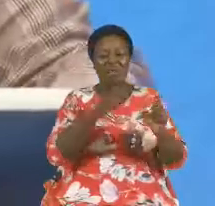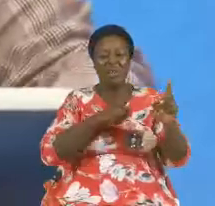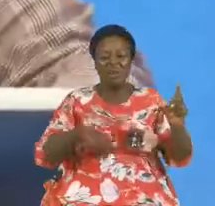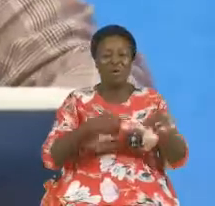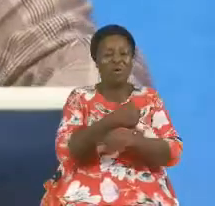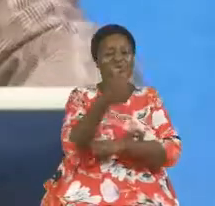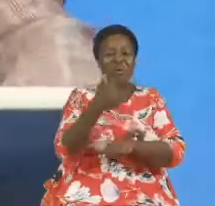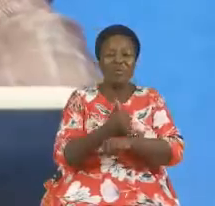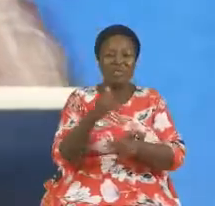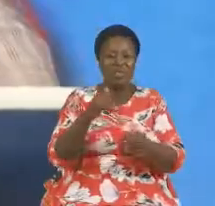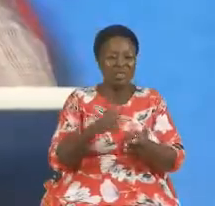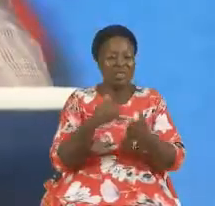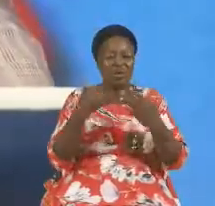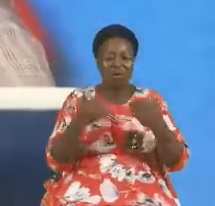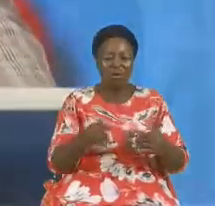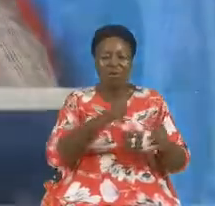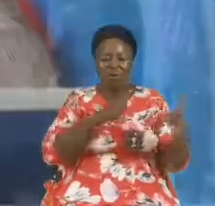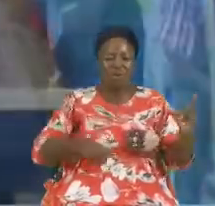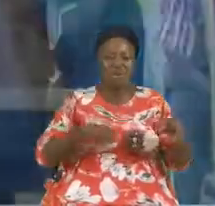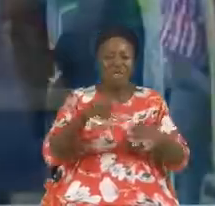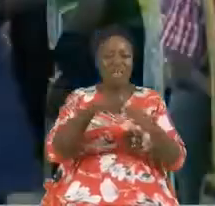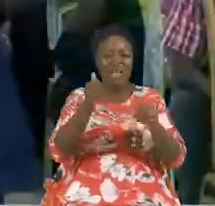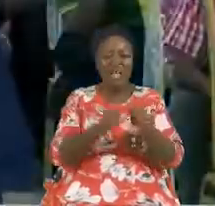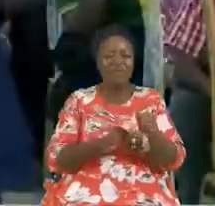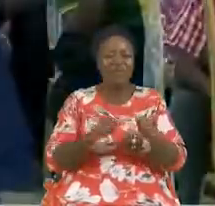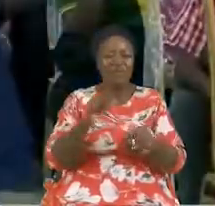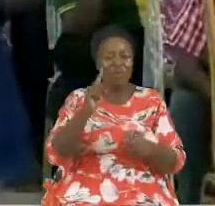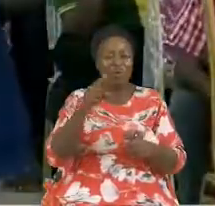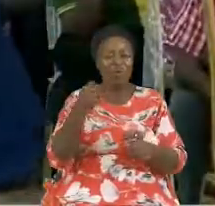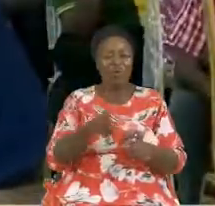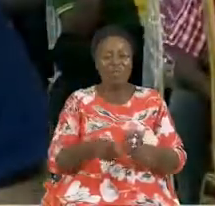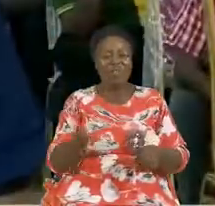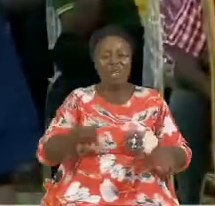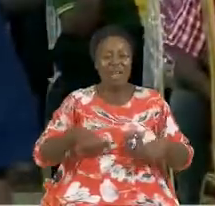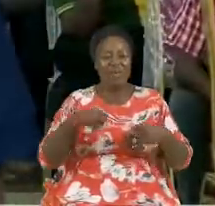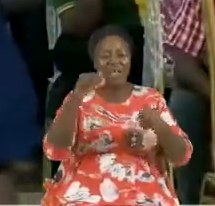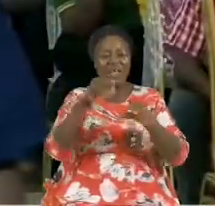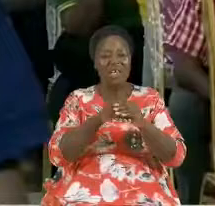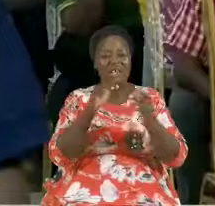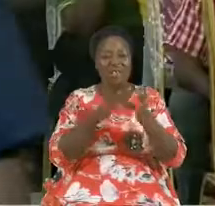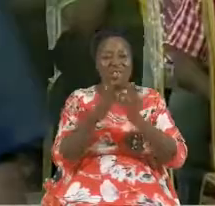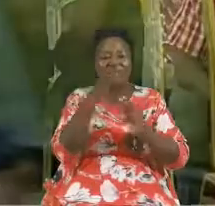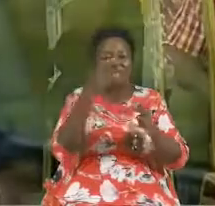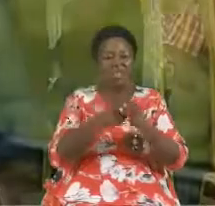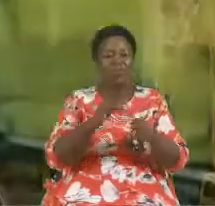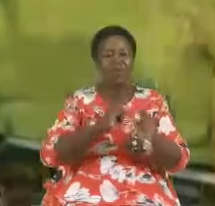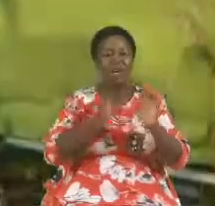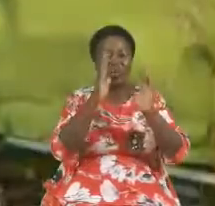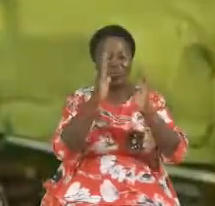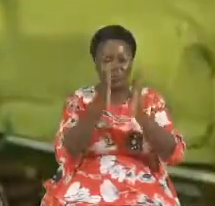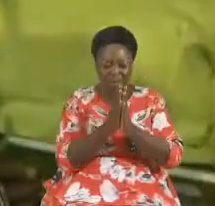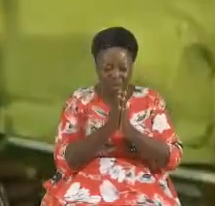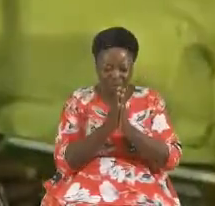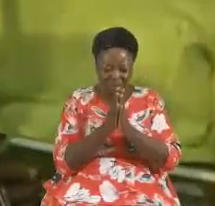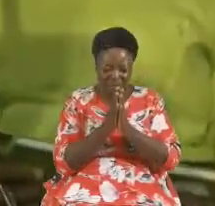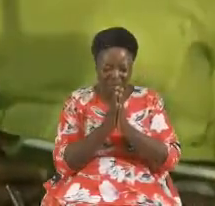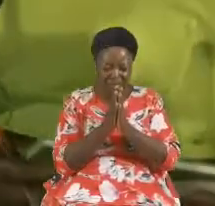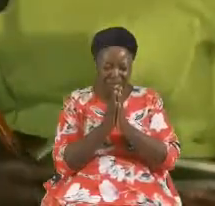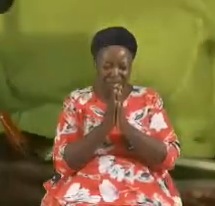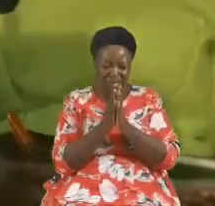to remain in the salvation of the Lord. Confirm it, Lord, in every one of their lives. In